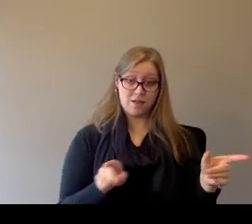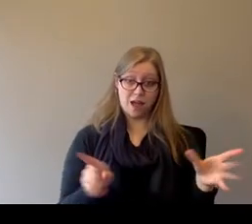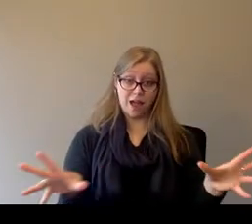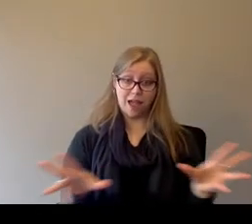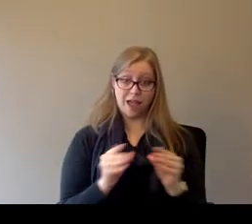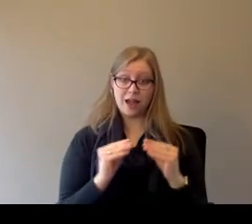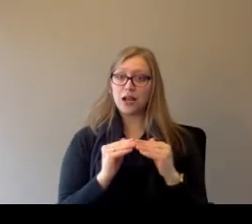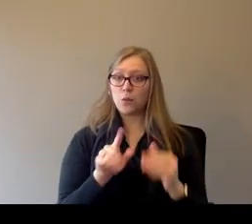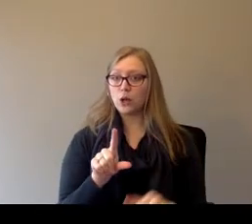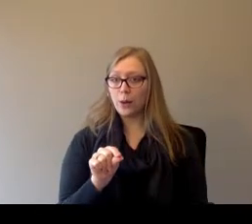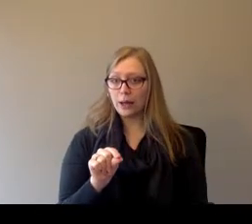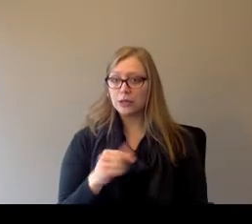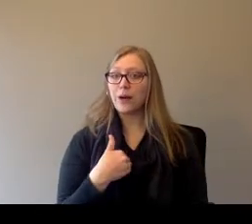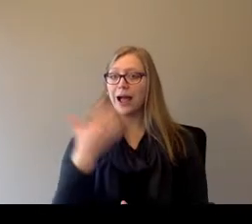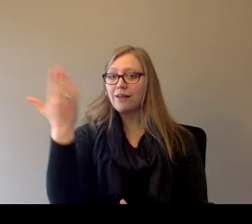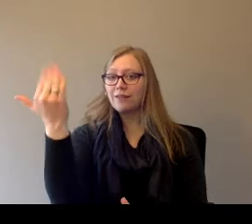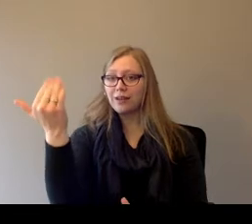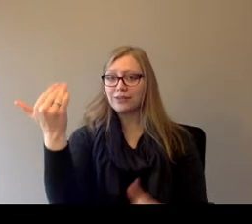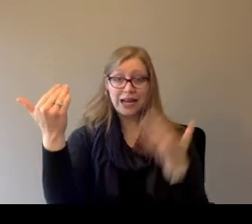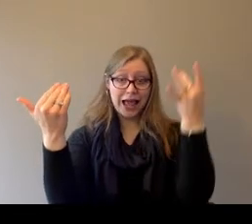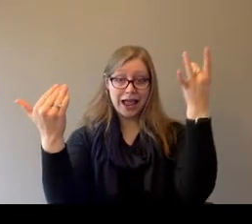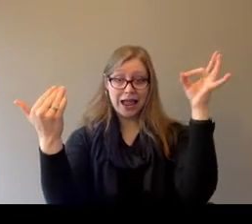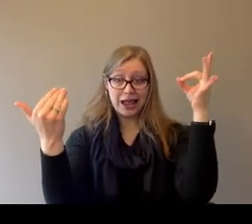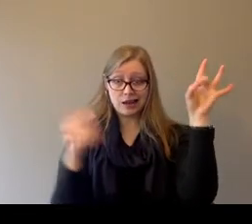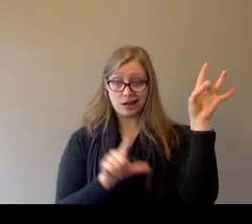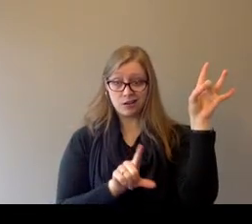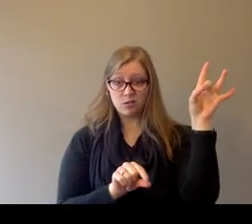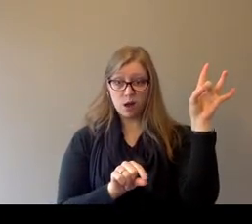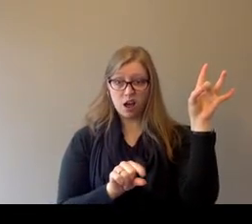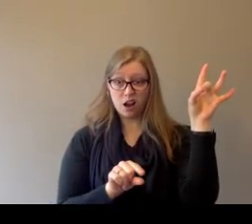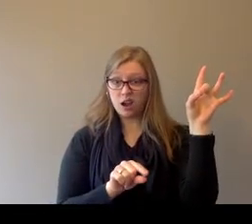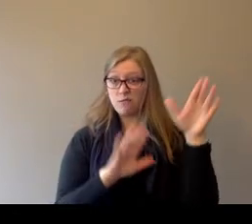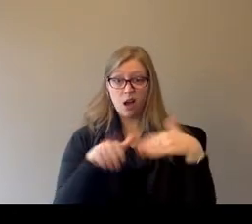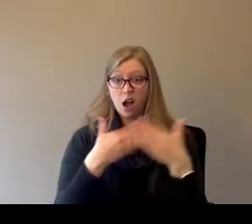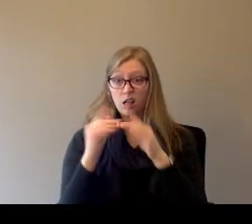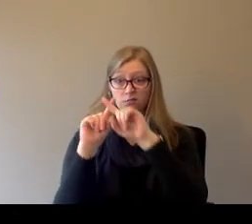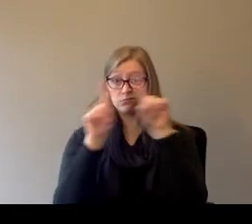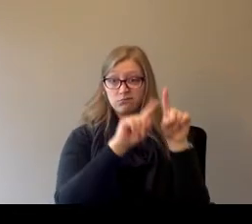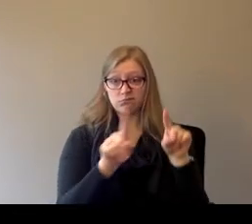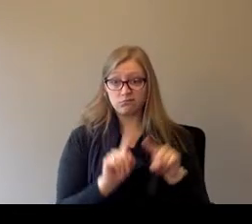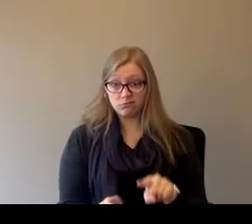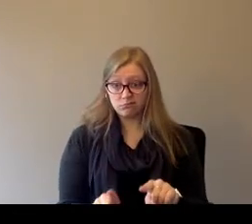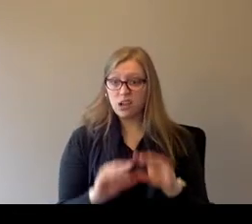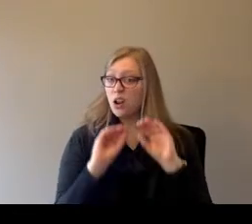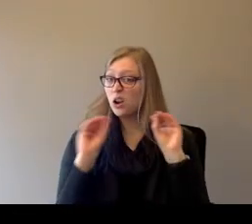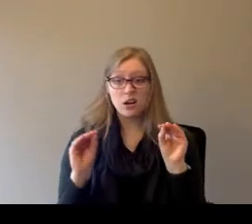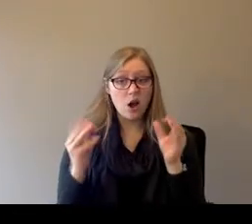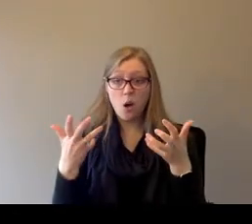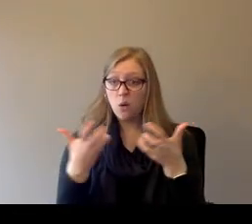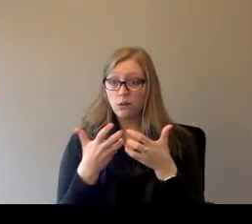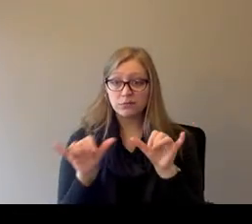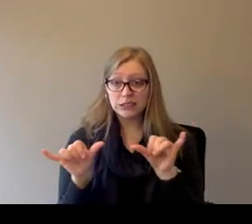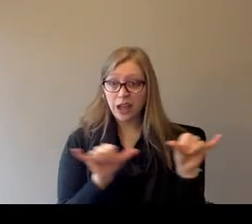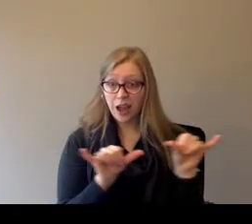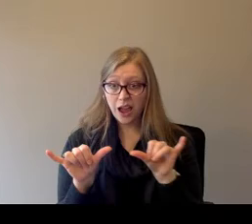15, 18, and 20. They are all different. It has no congruent sides, so we're going to name this a